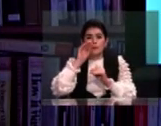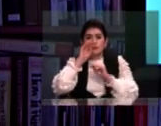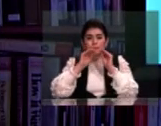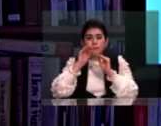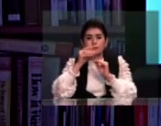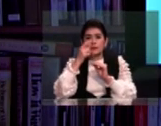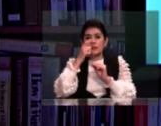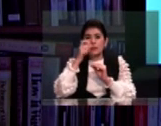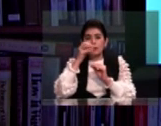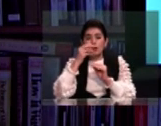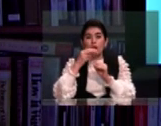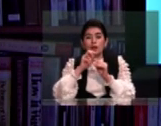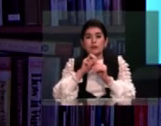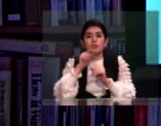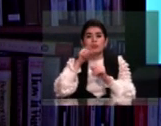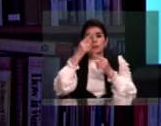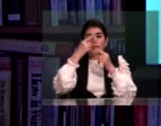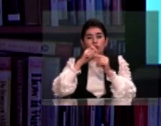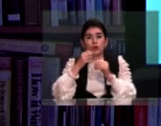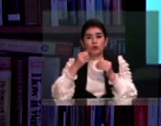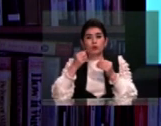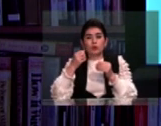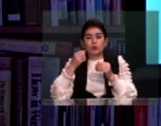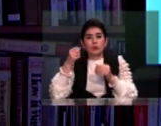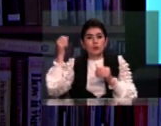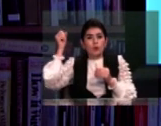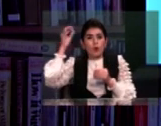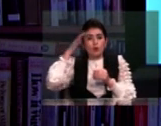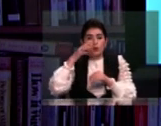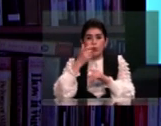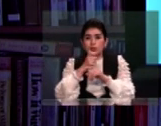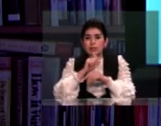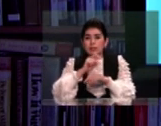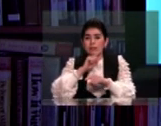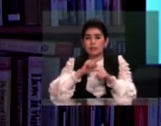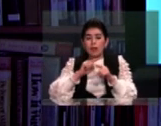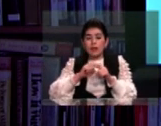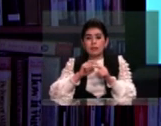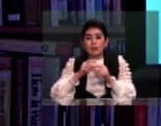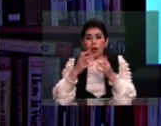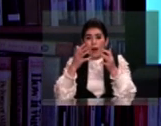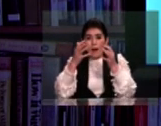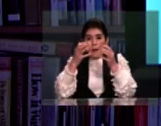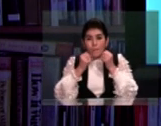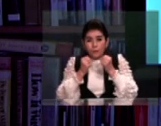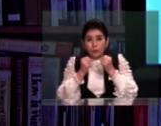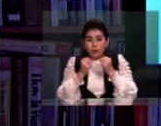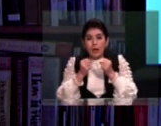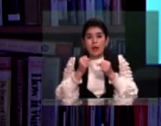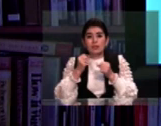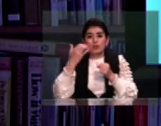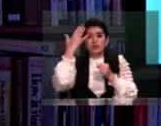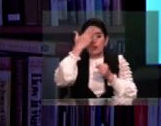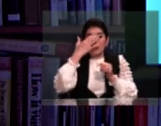iborat bo'lgan bu asbob yorug'likka juda sezgir va unga tushgan yorug'likni qabul qiladi,